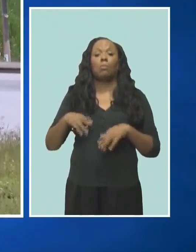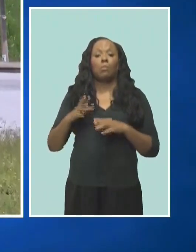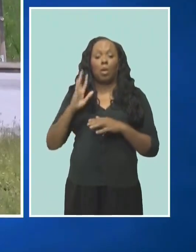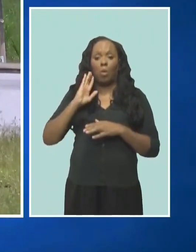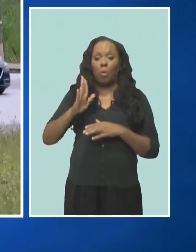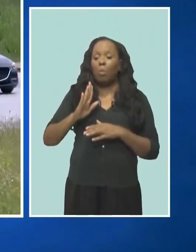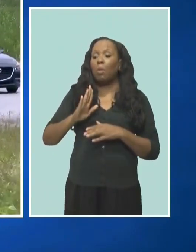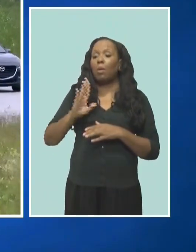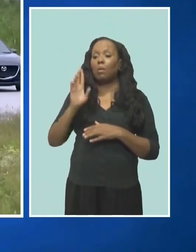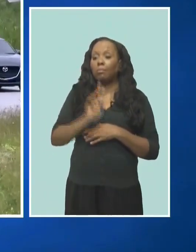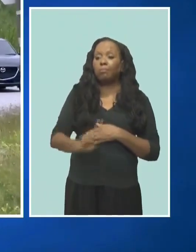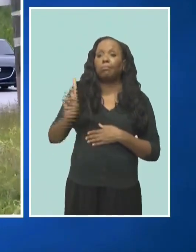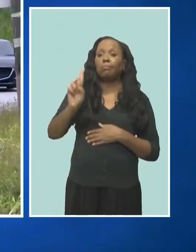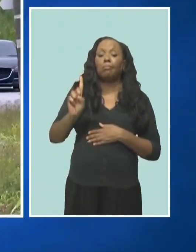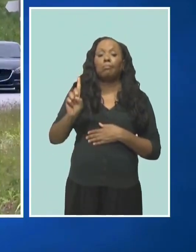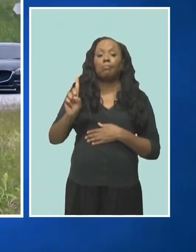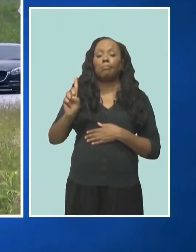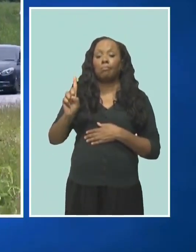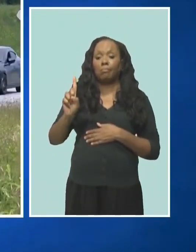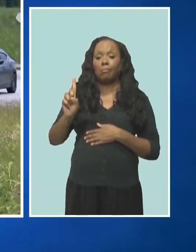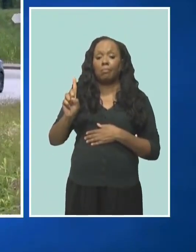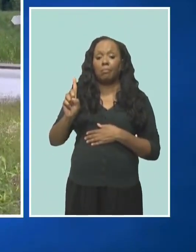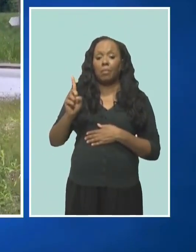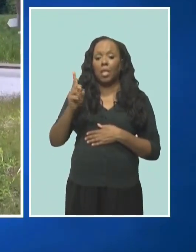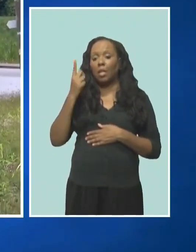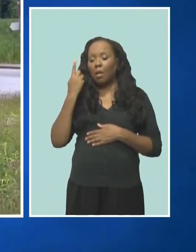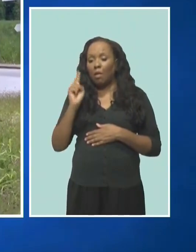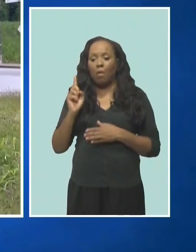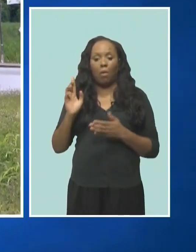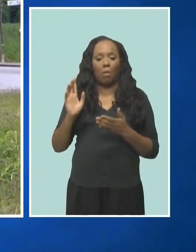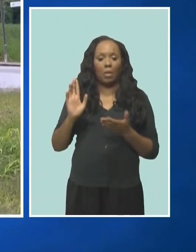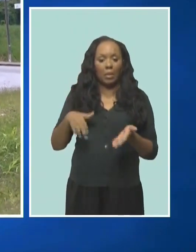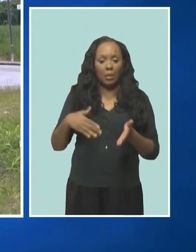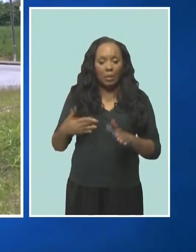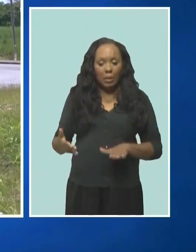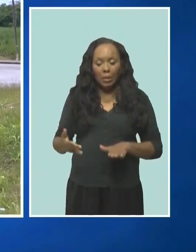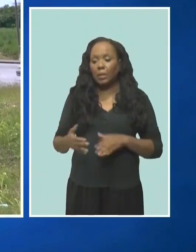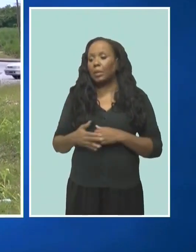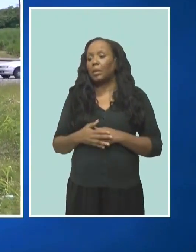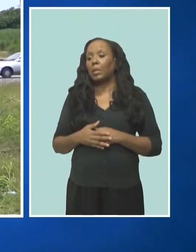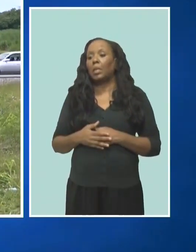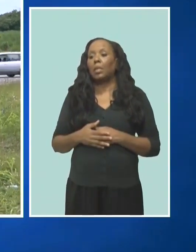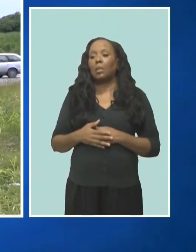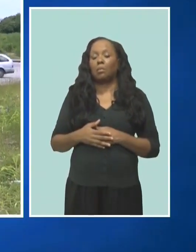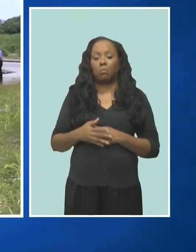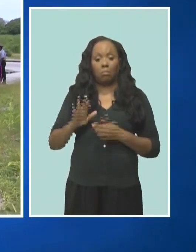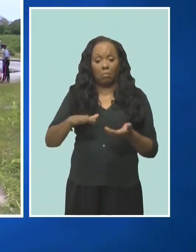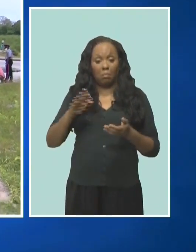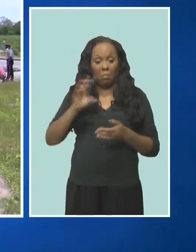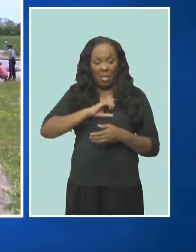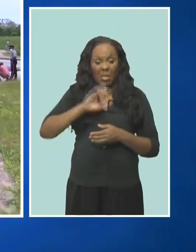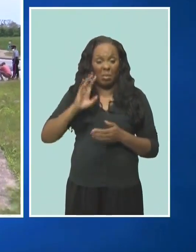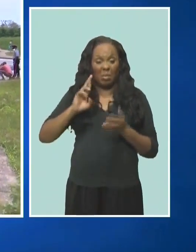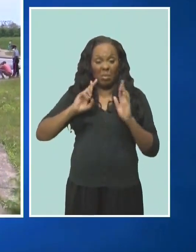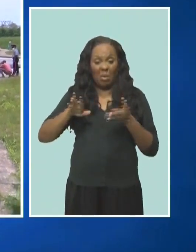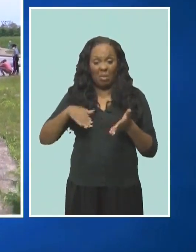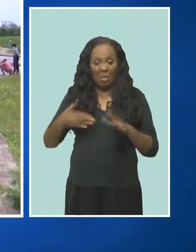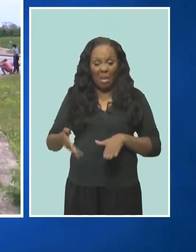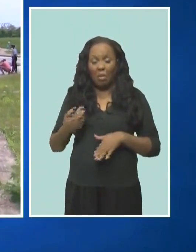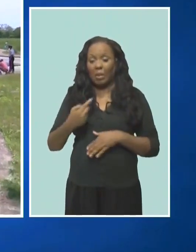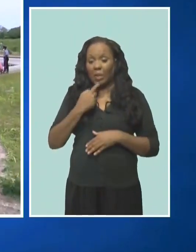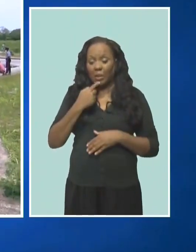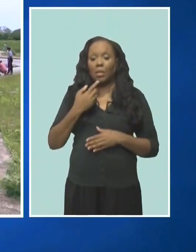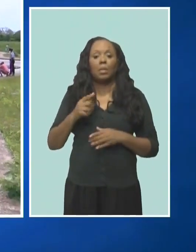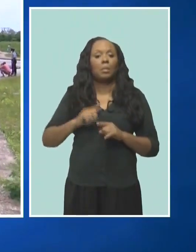fender benders and accidents resulting in non-injury and slight injuries. Details of this new approach have